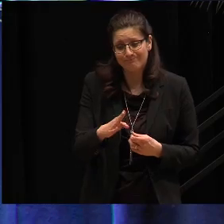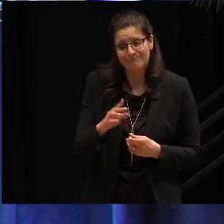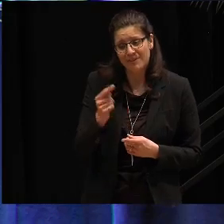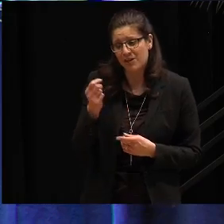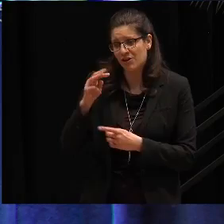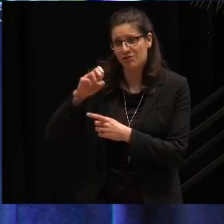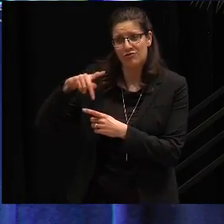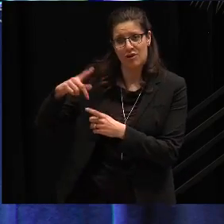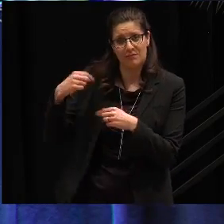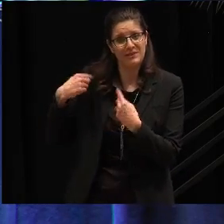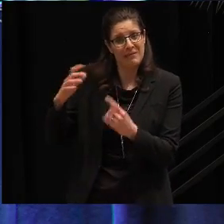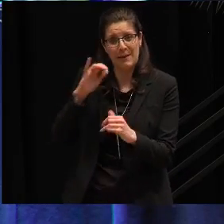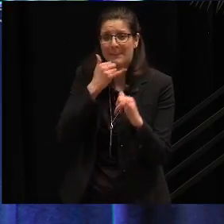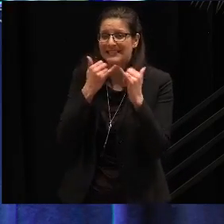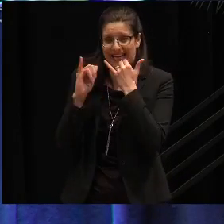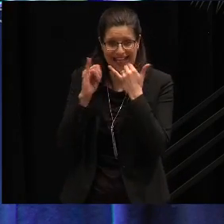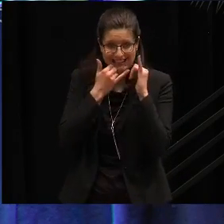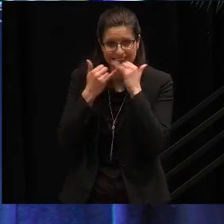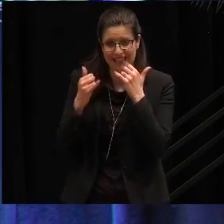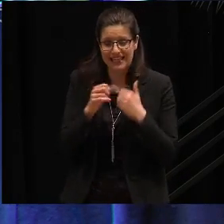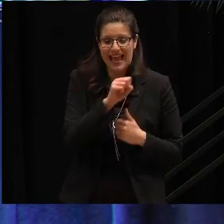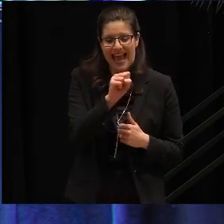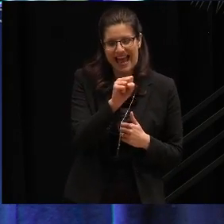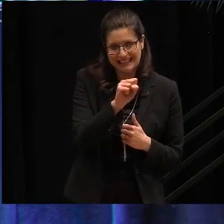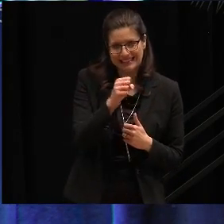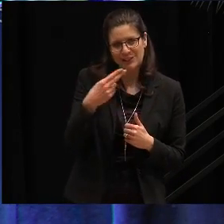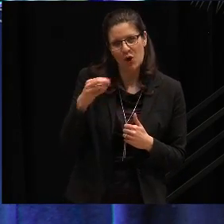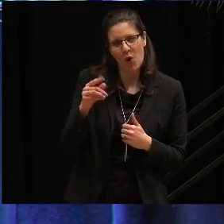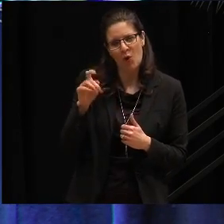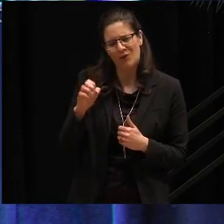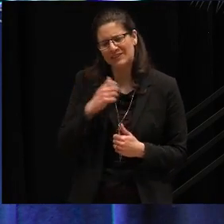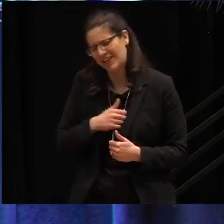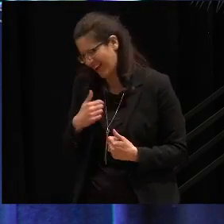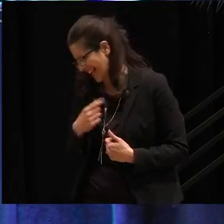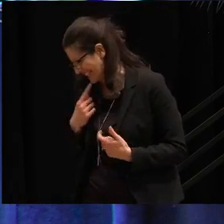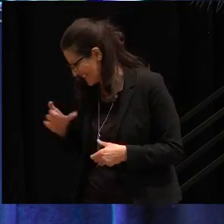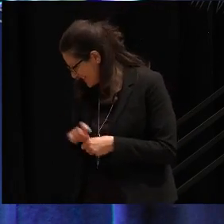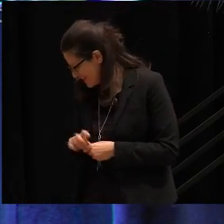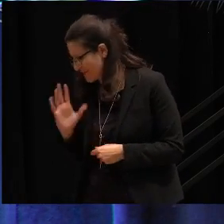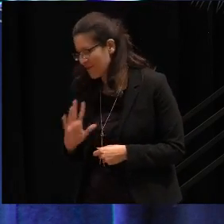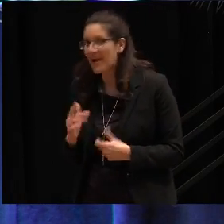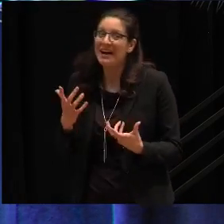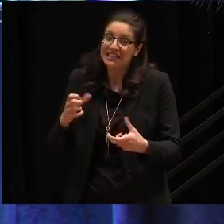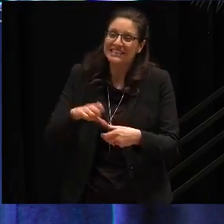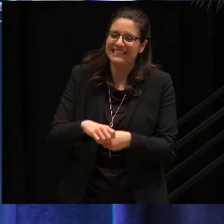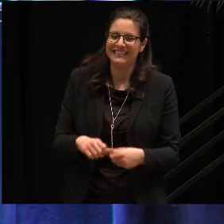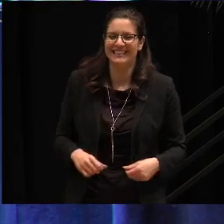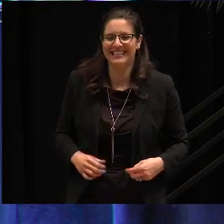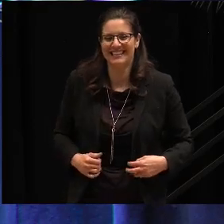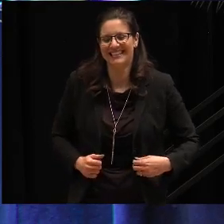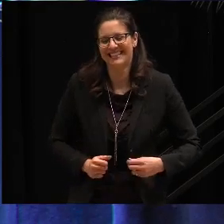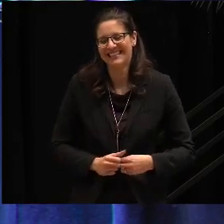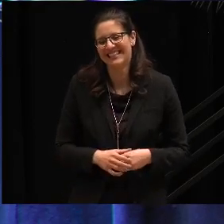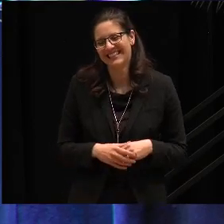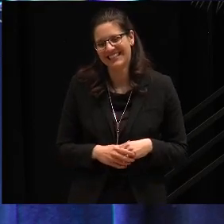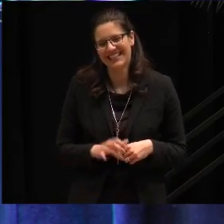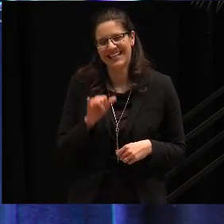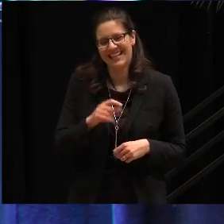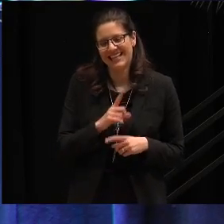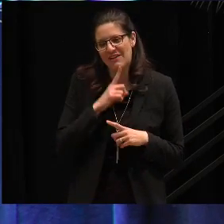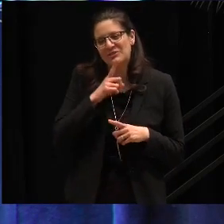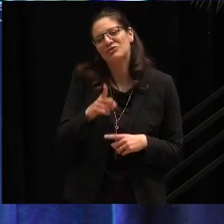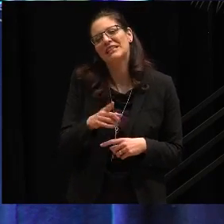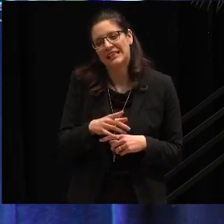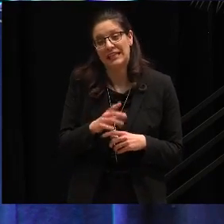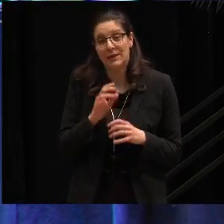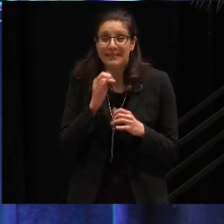some real mistakes, and the S-hole, sorry for saying shit earlier. Oh, I just had to that was really, that